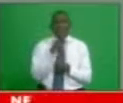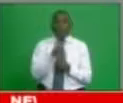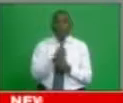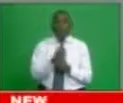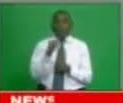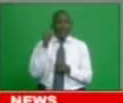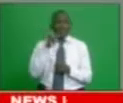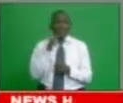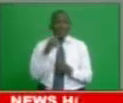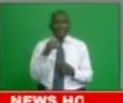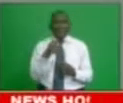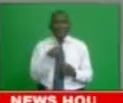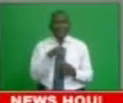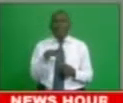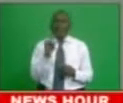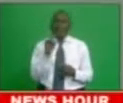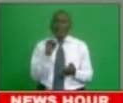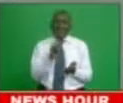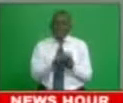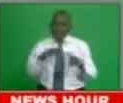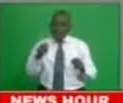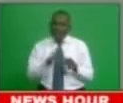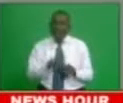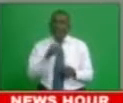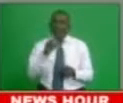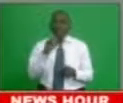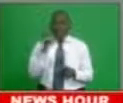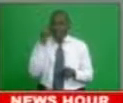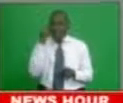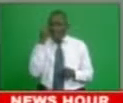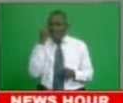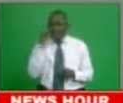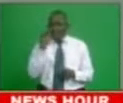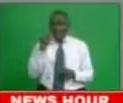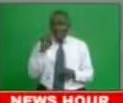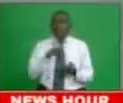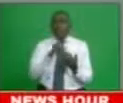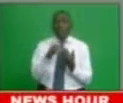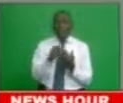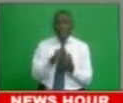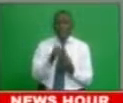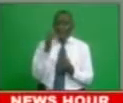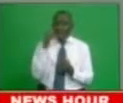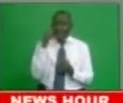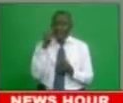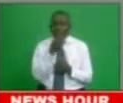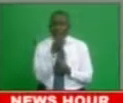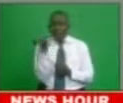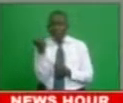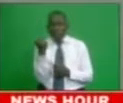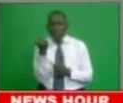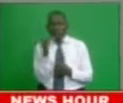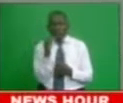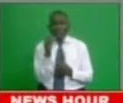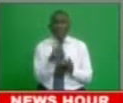A jury has been diagnosed with a cancer of the eye. In October this year, her right eye was removed on account